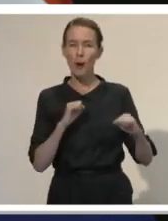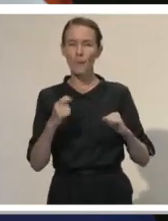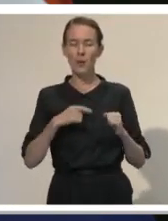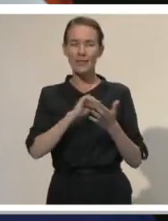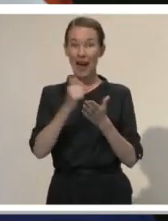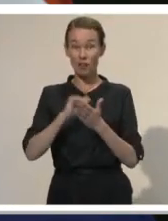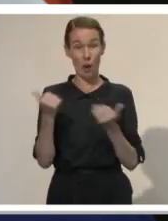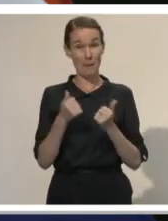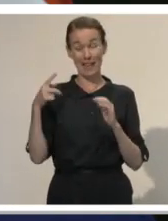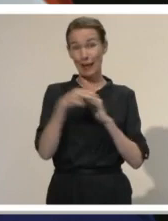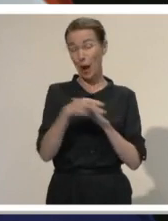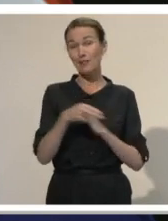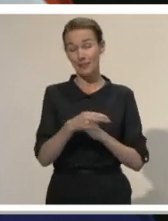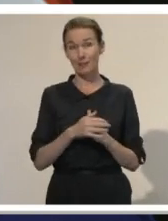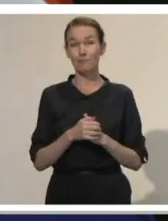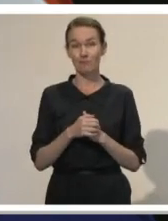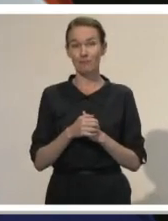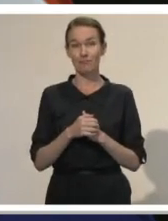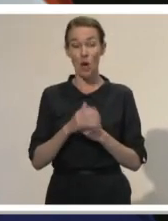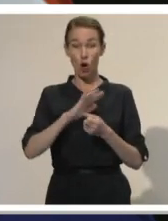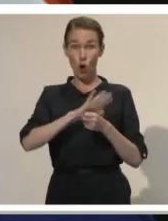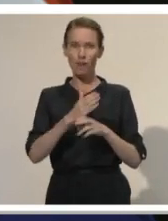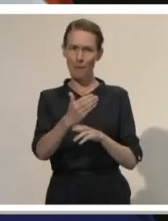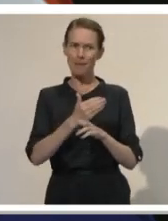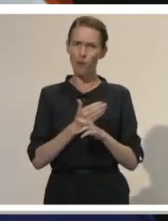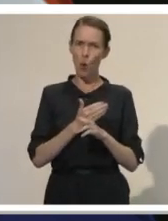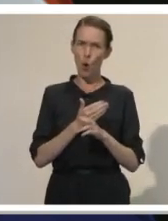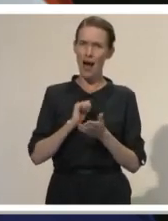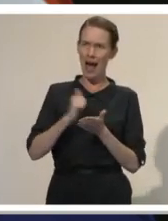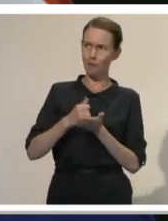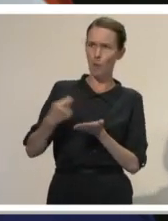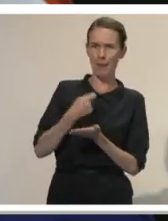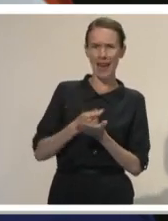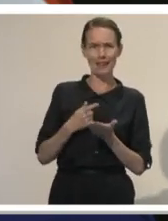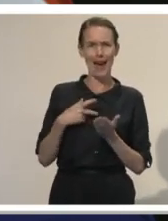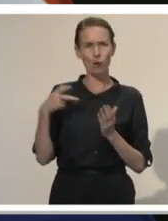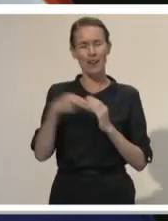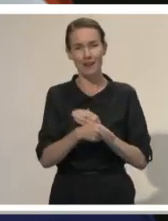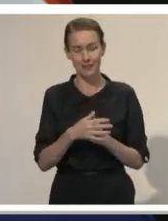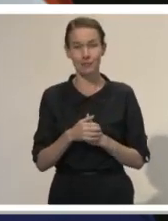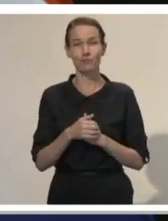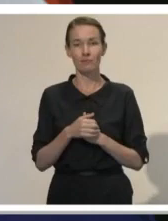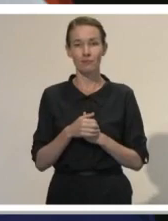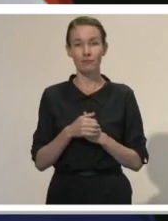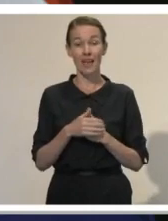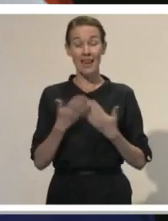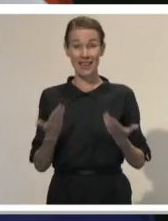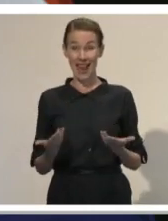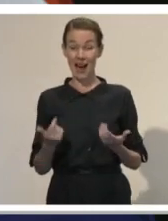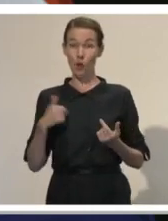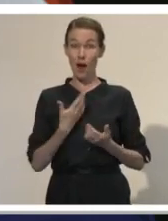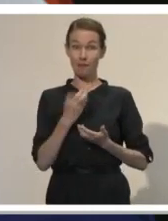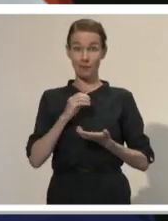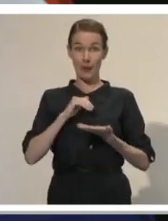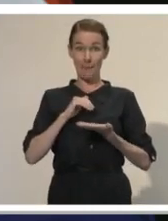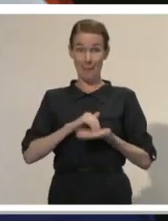were obviously a lot sharper as we go through COVID. That is why we are here now with a $50 million